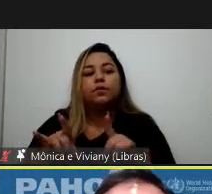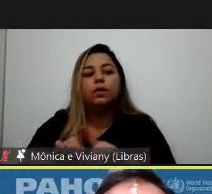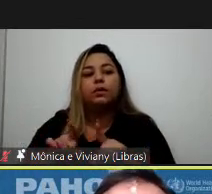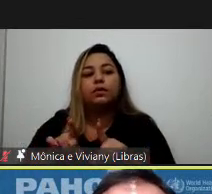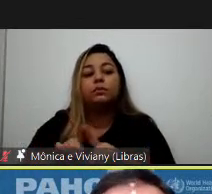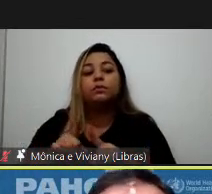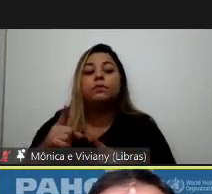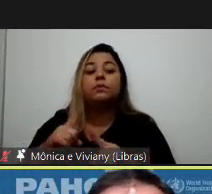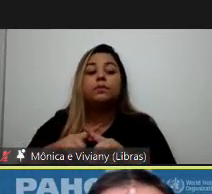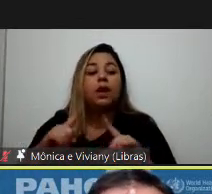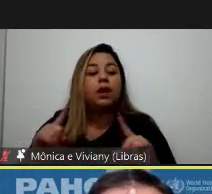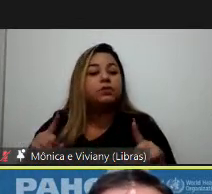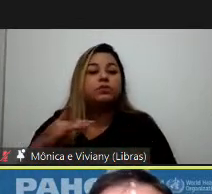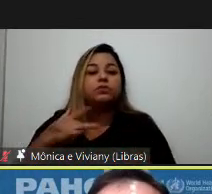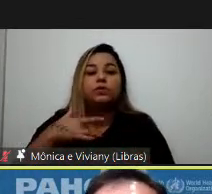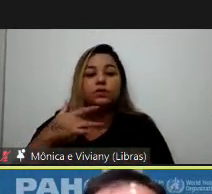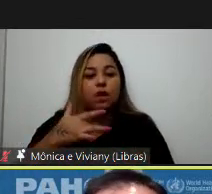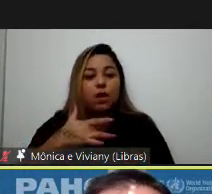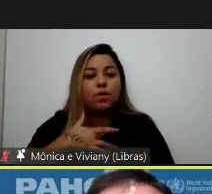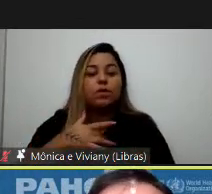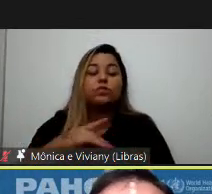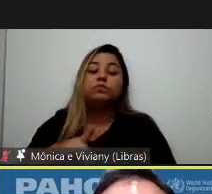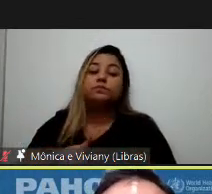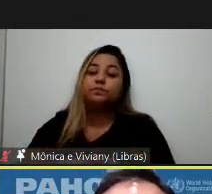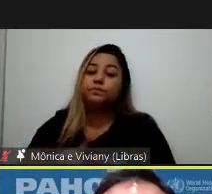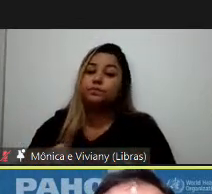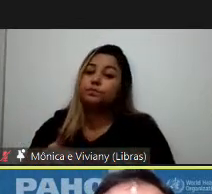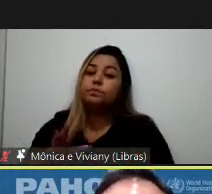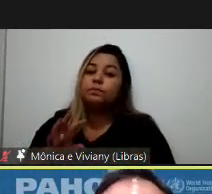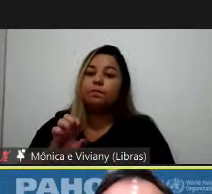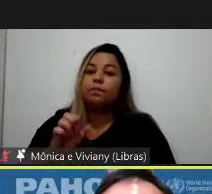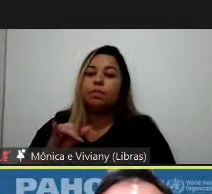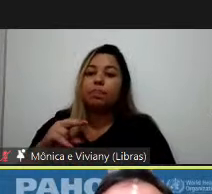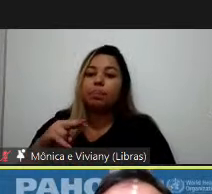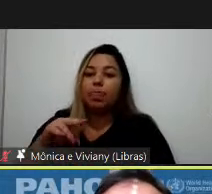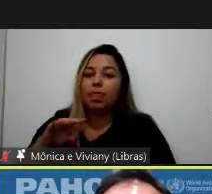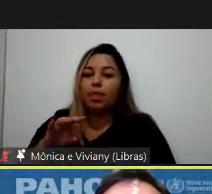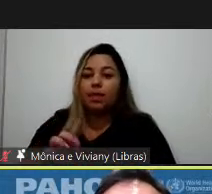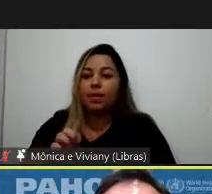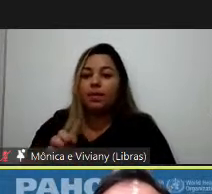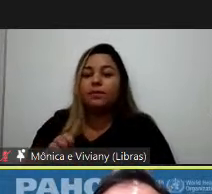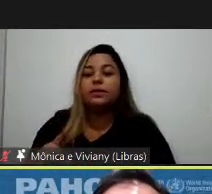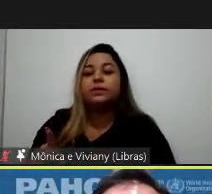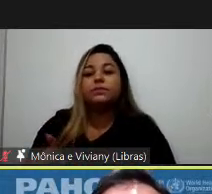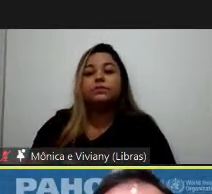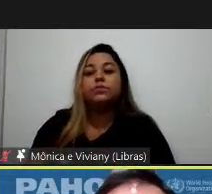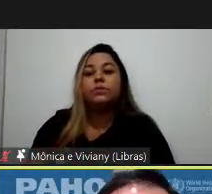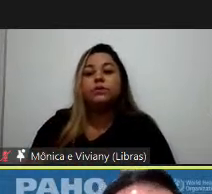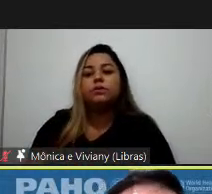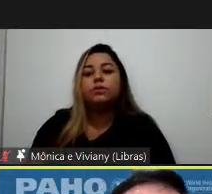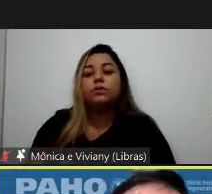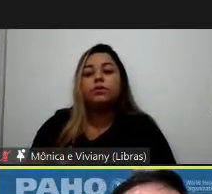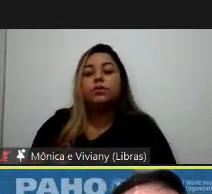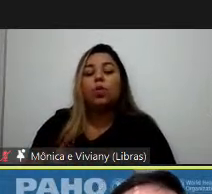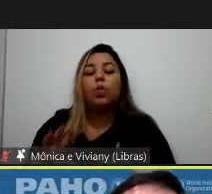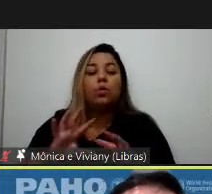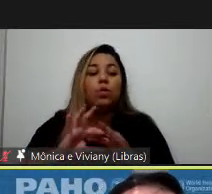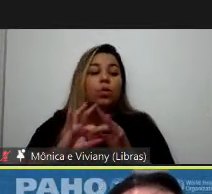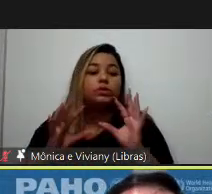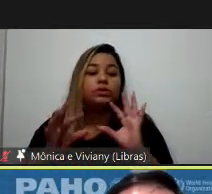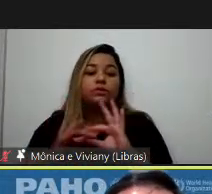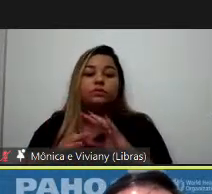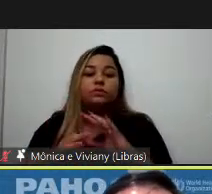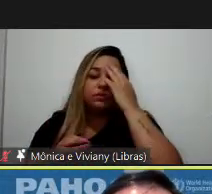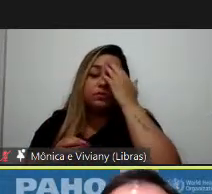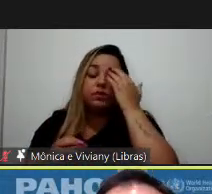the actions, clinical actions, but also the health actions in a more efficient way. I insist here, not in an isolated way, but in